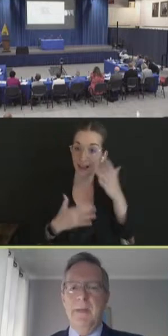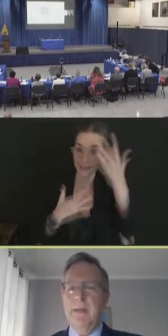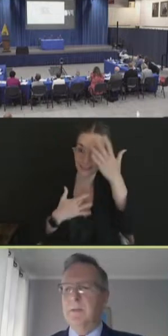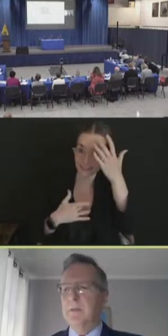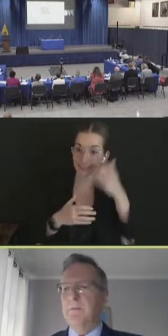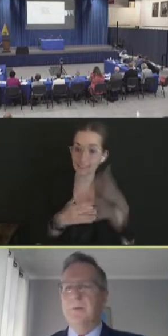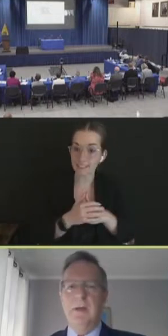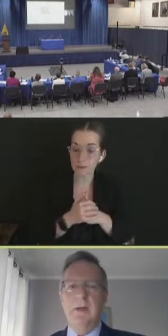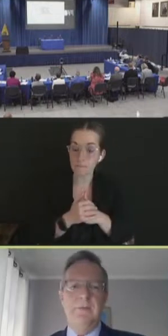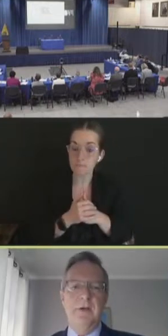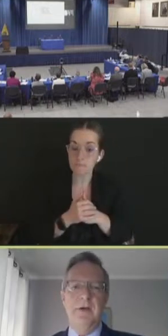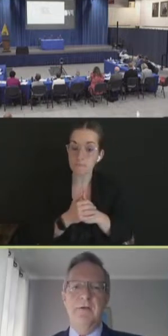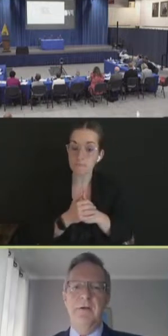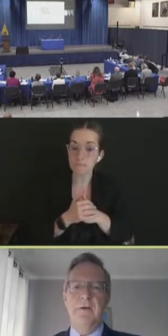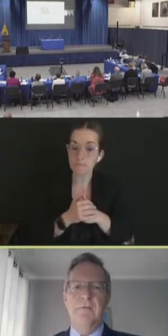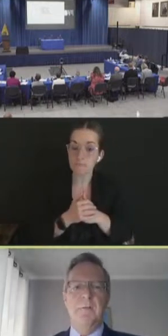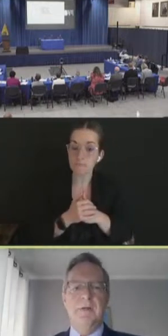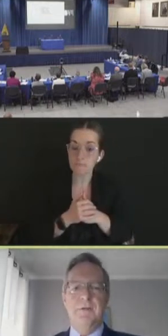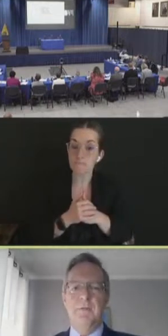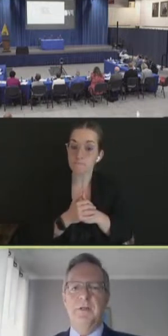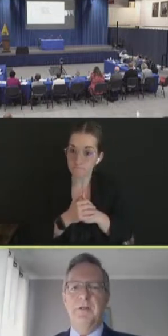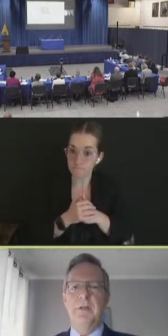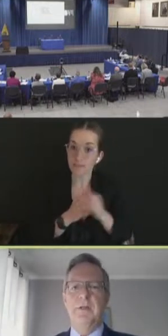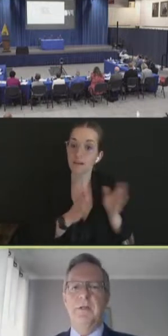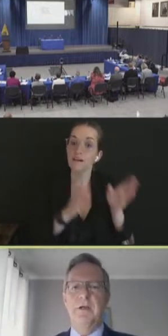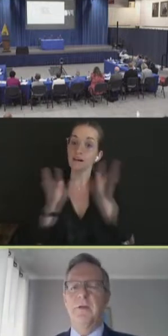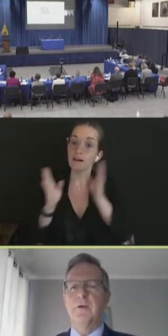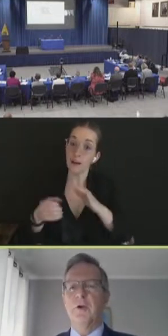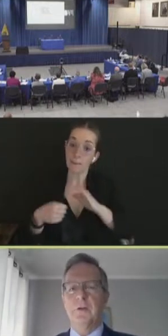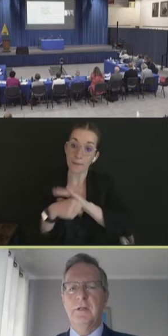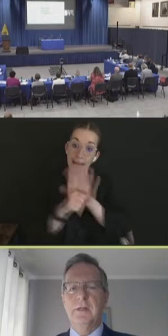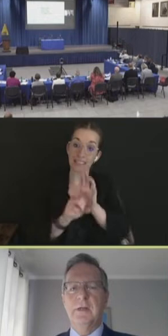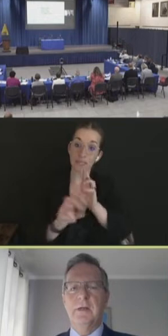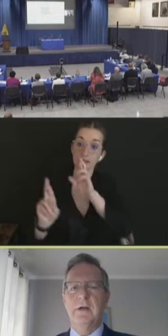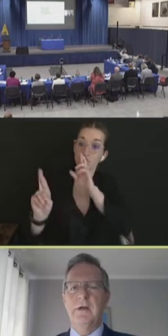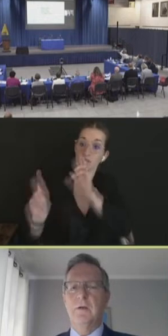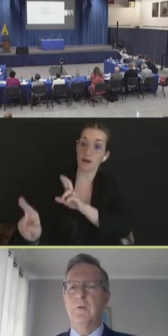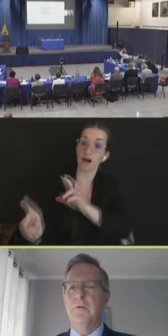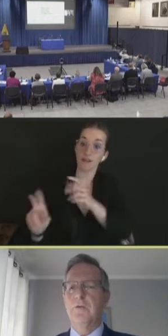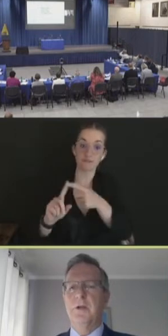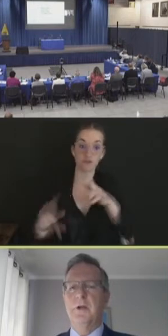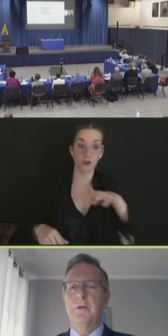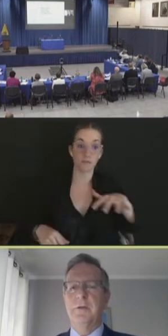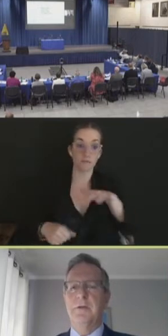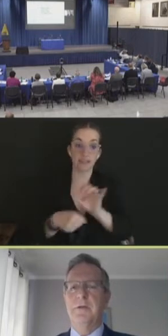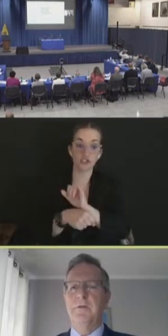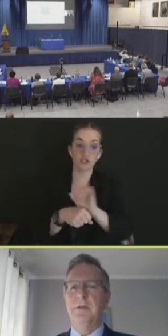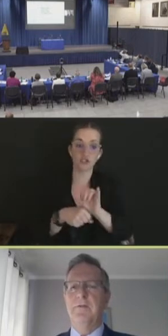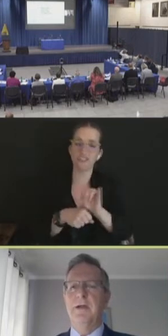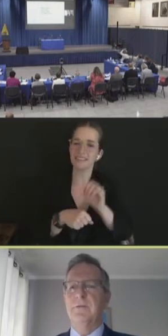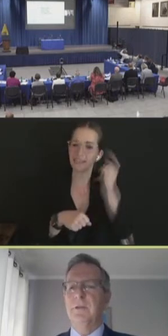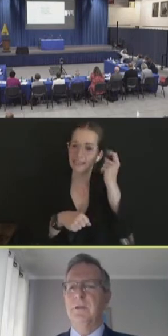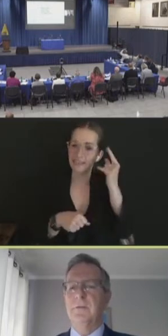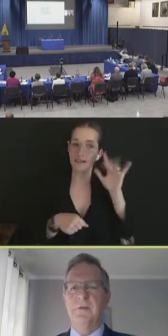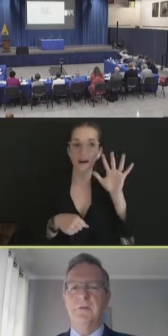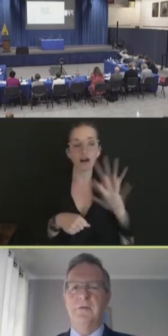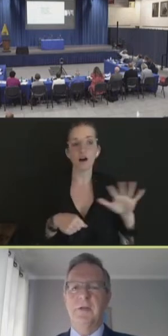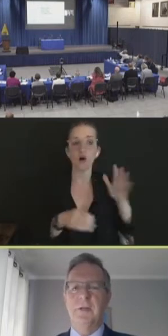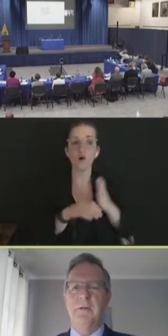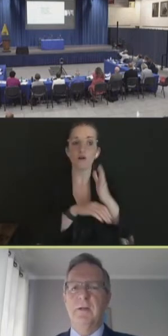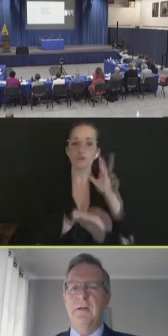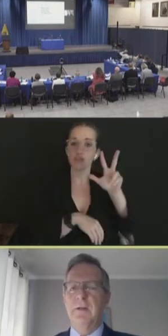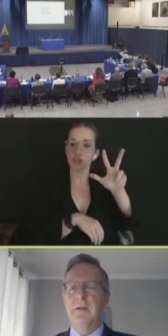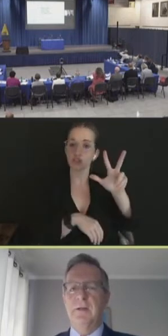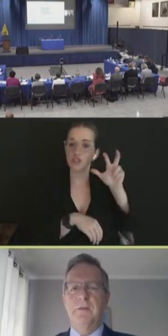Regarding our pandemic response from industry, there currently are over 300 unique vaccines under